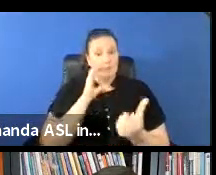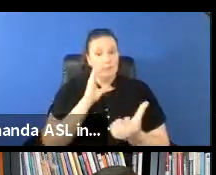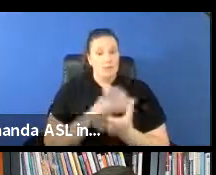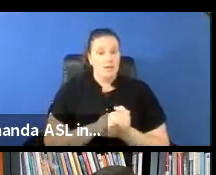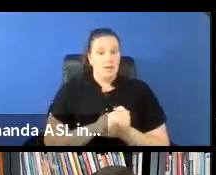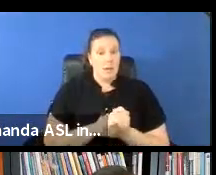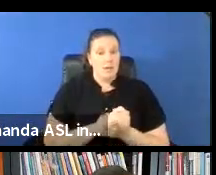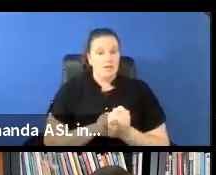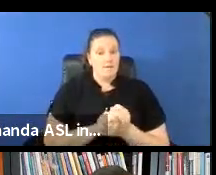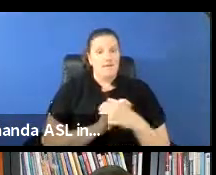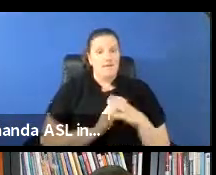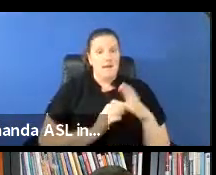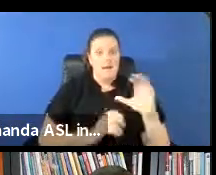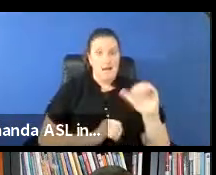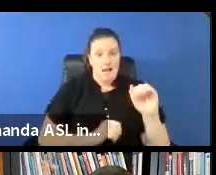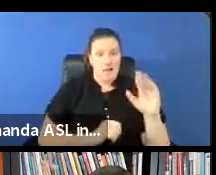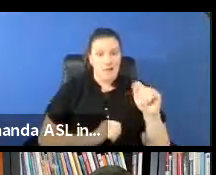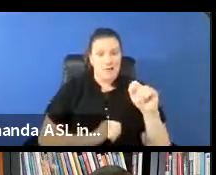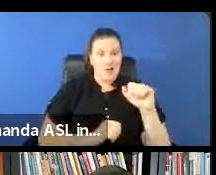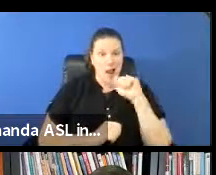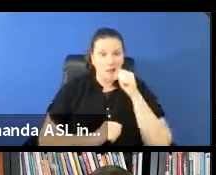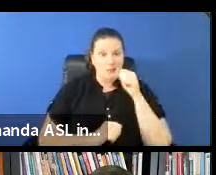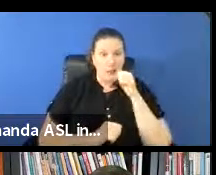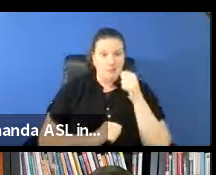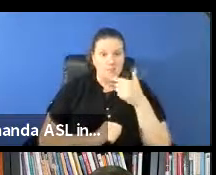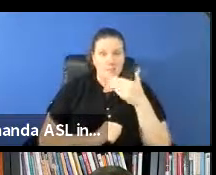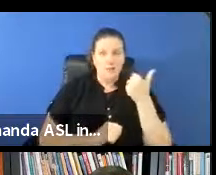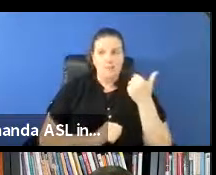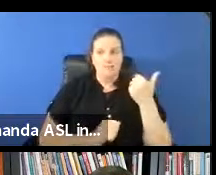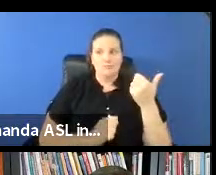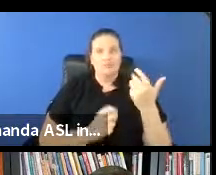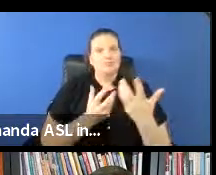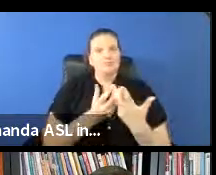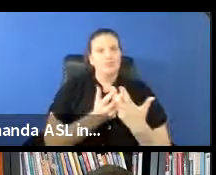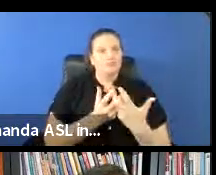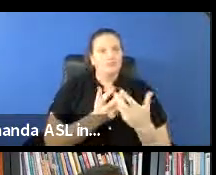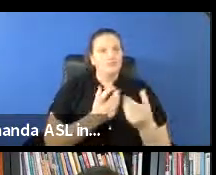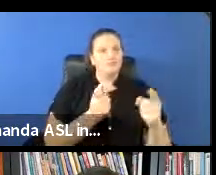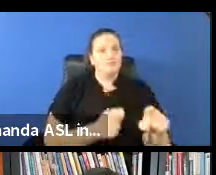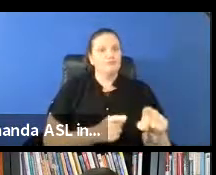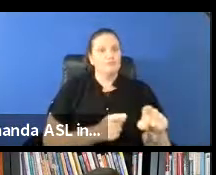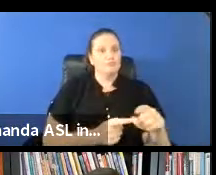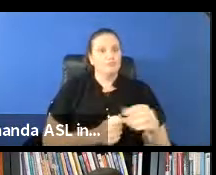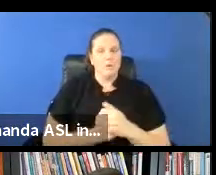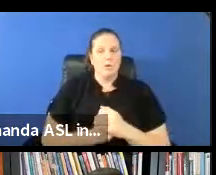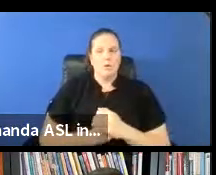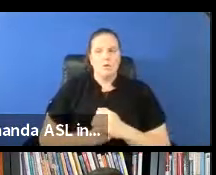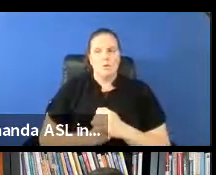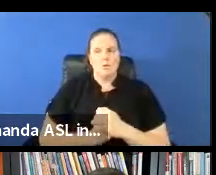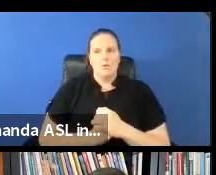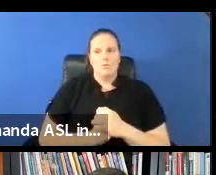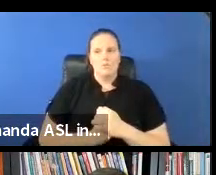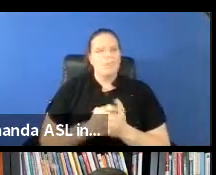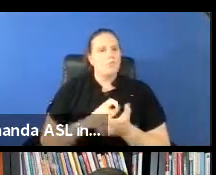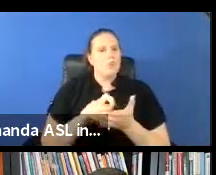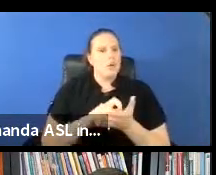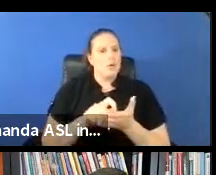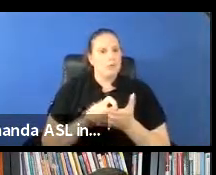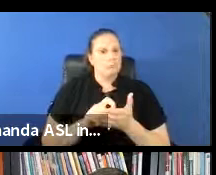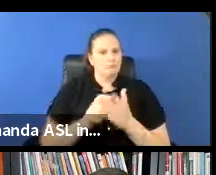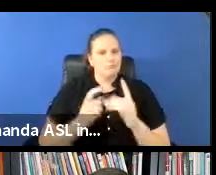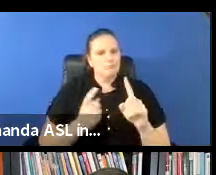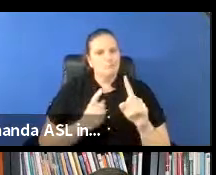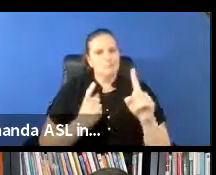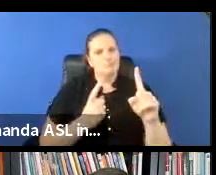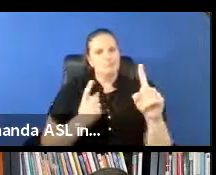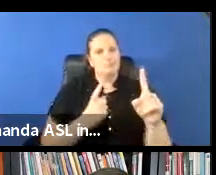in carrots get better compliance. So we will be writing incentives for exactly